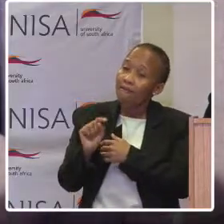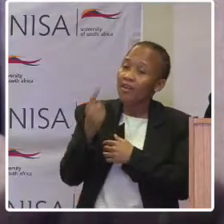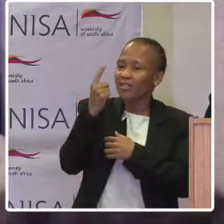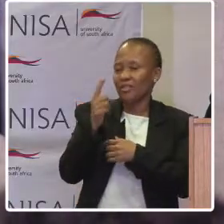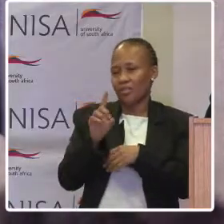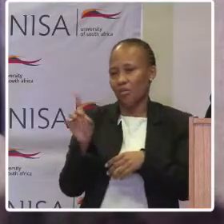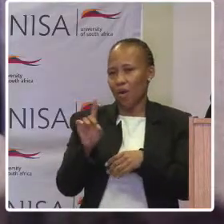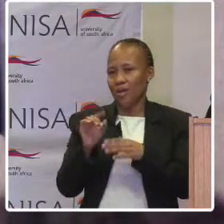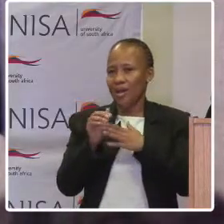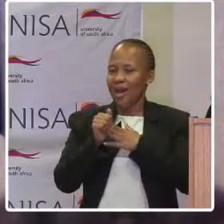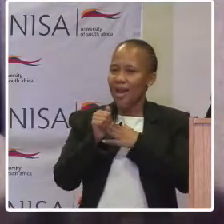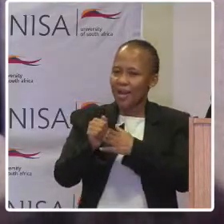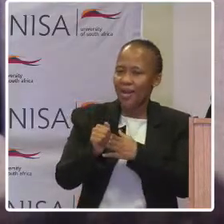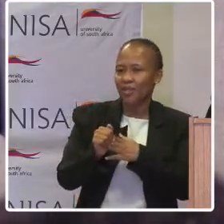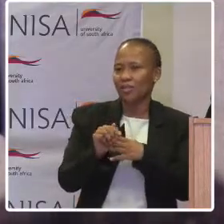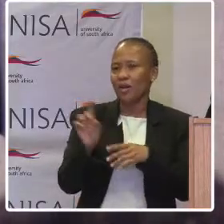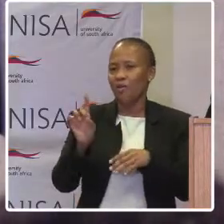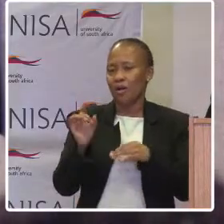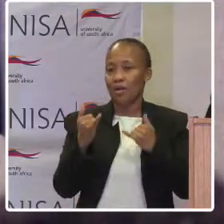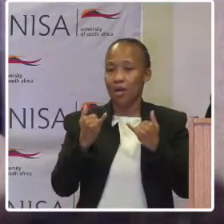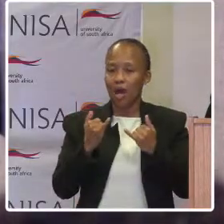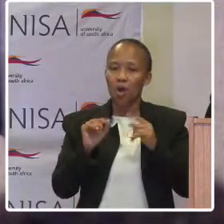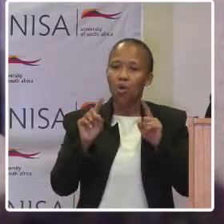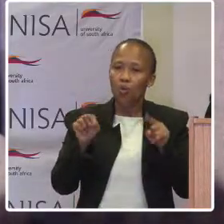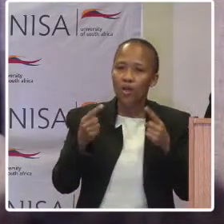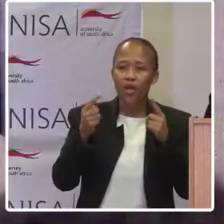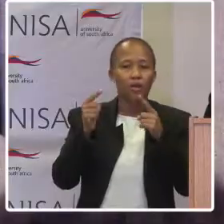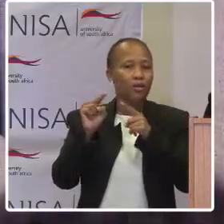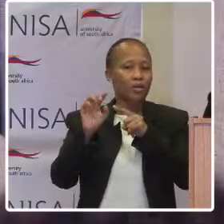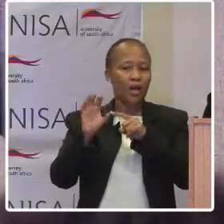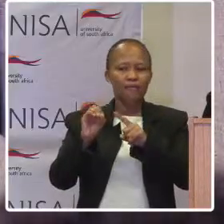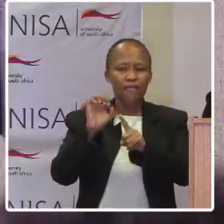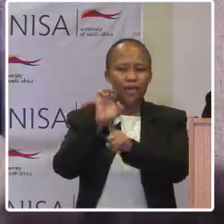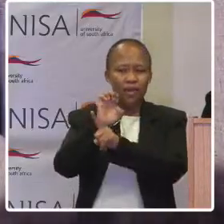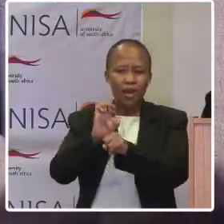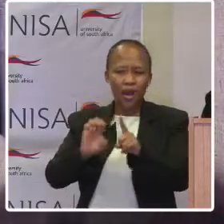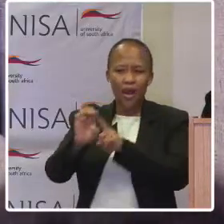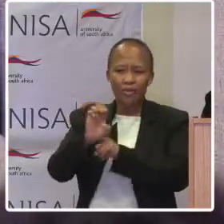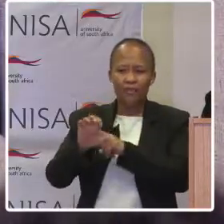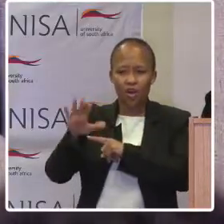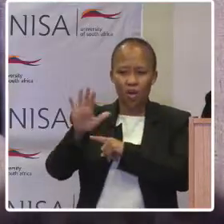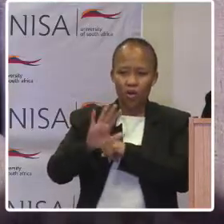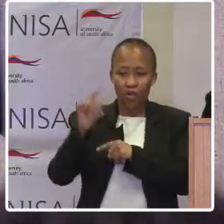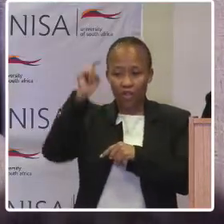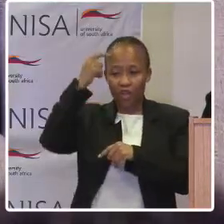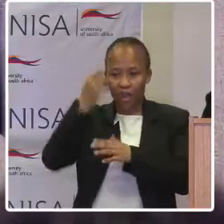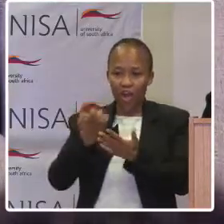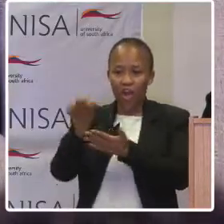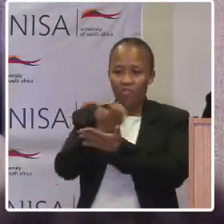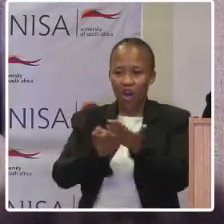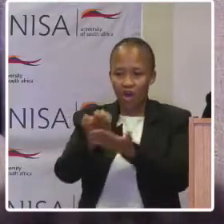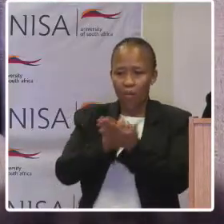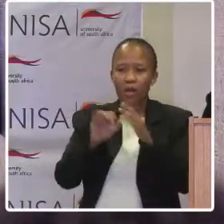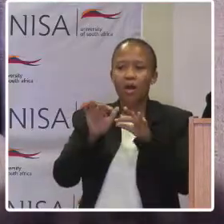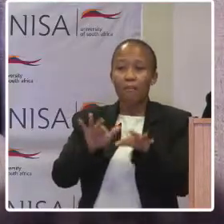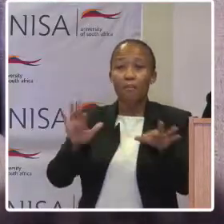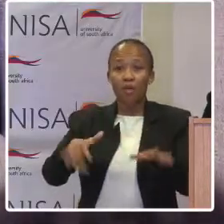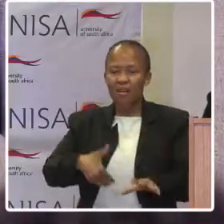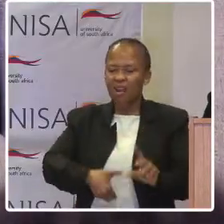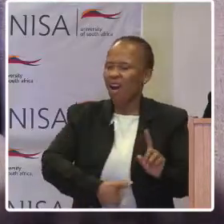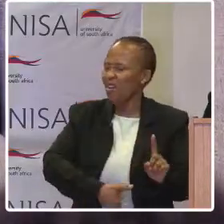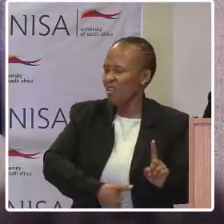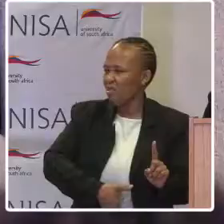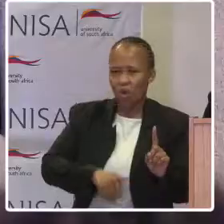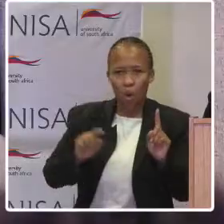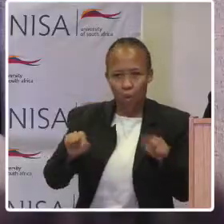that you can't think of the environment when your people are hungry. And that's the challenge we face on the continent. So it's